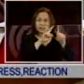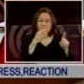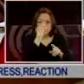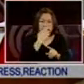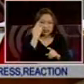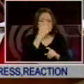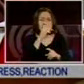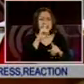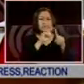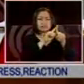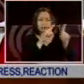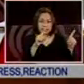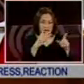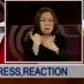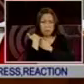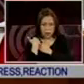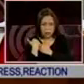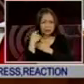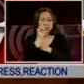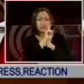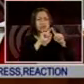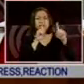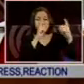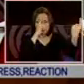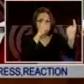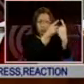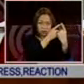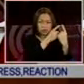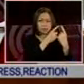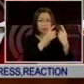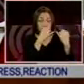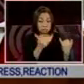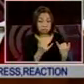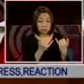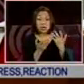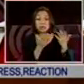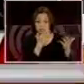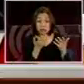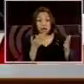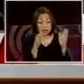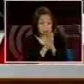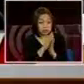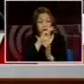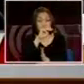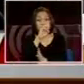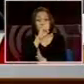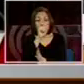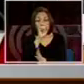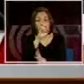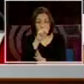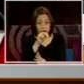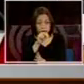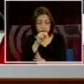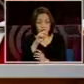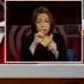You would have taken the steps to ask for a motion for reconsideration. Exactly. In order